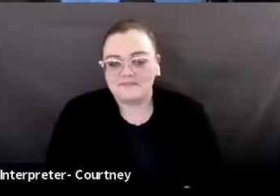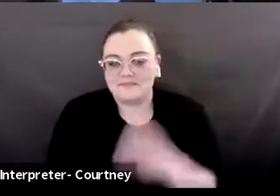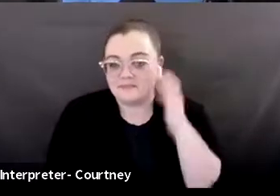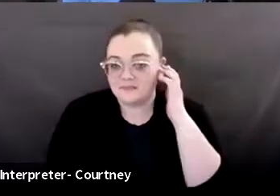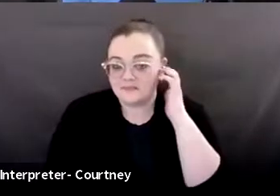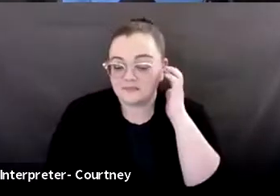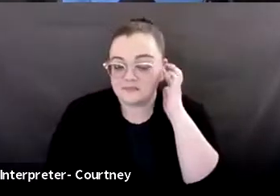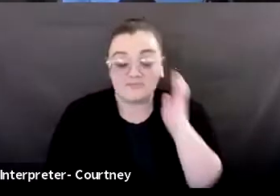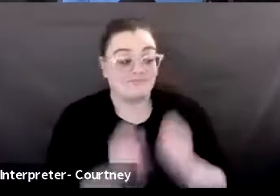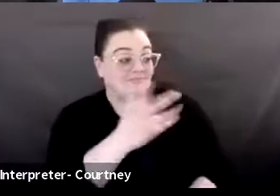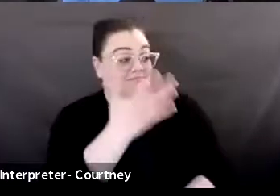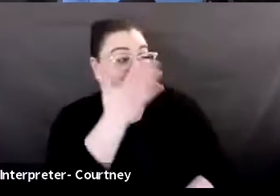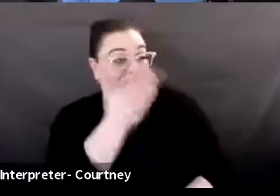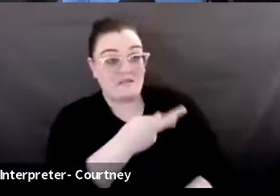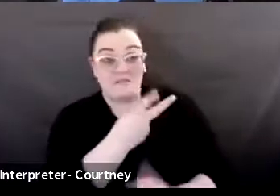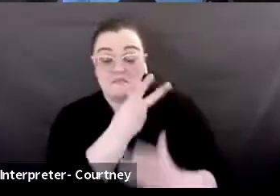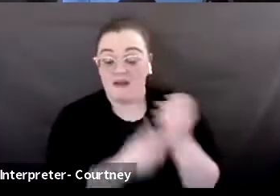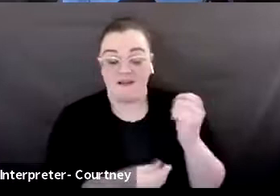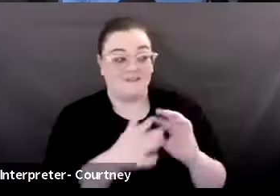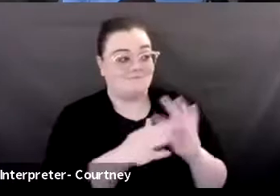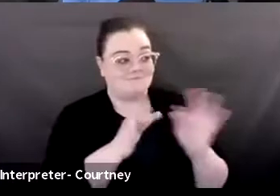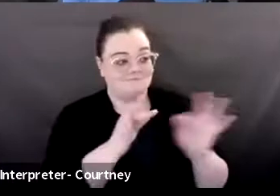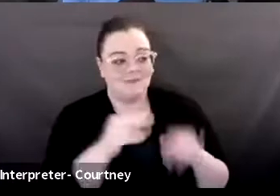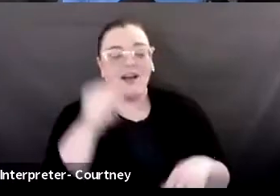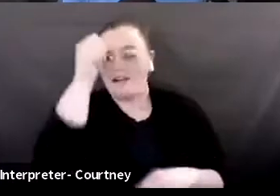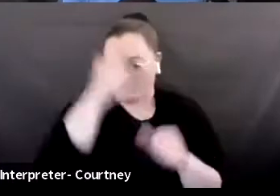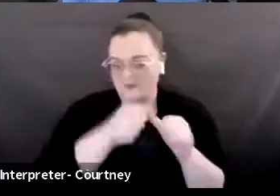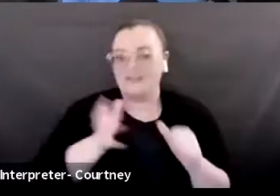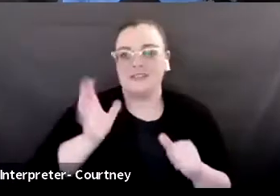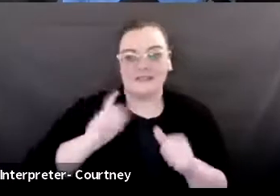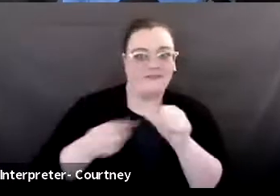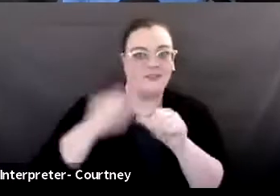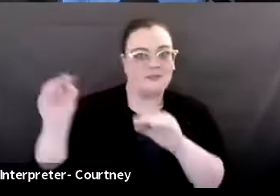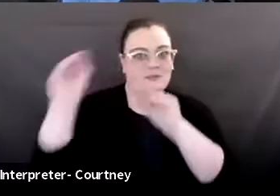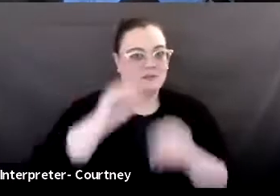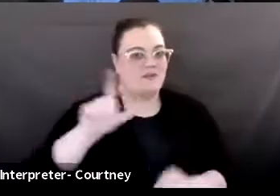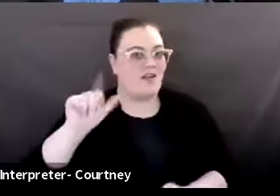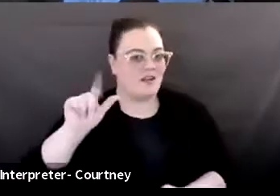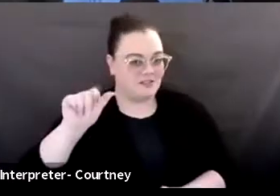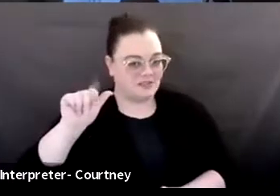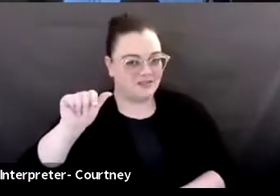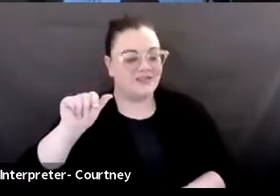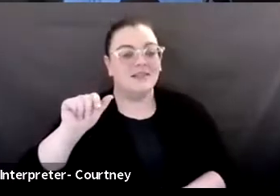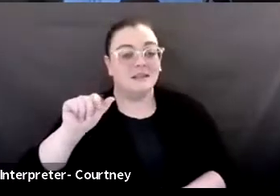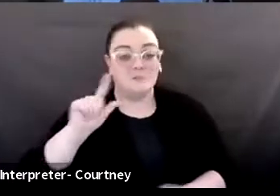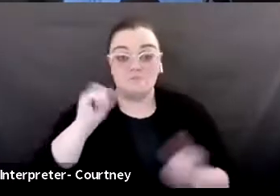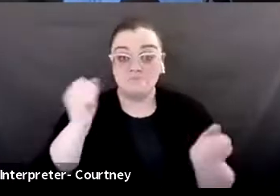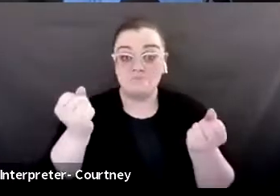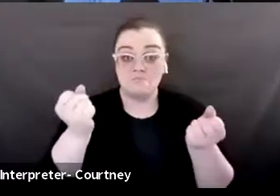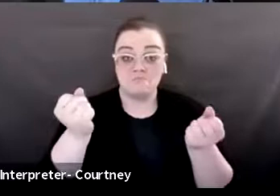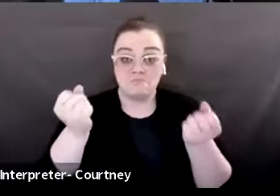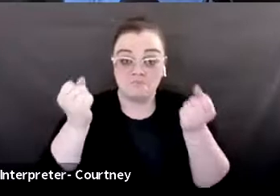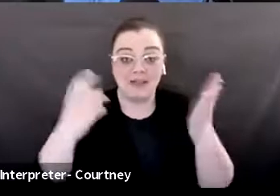Yep, thank you both. That's because I remember when I first came to Los Angeles, a lot of the roles I was auditioning for were leather and